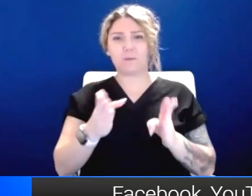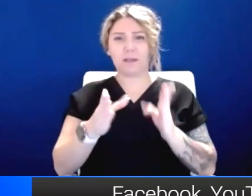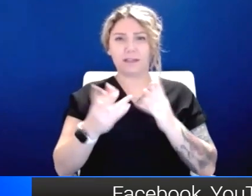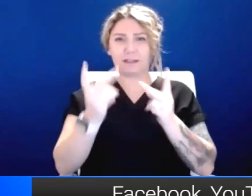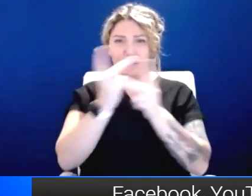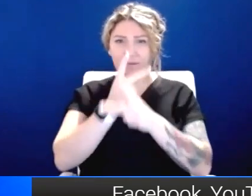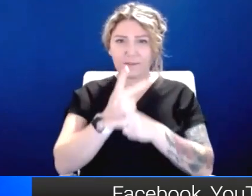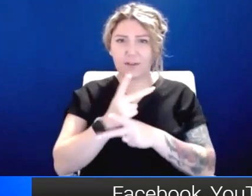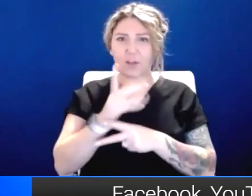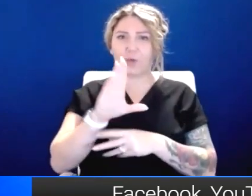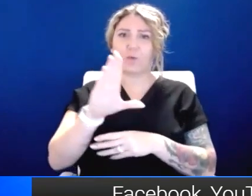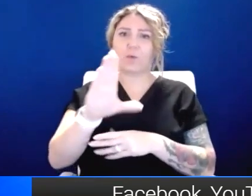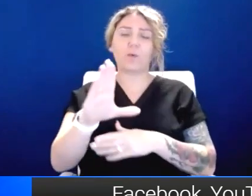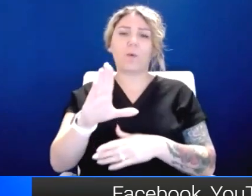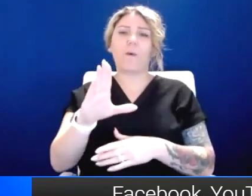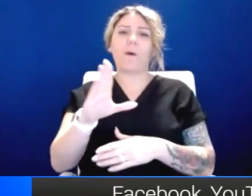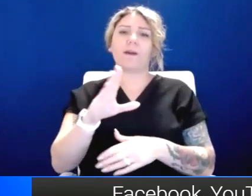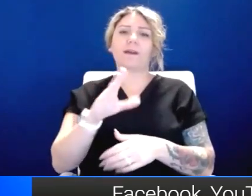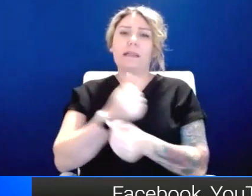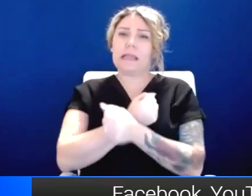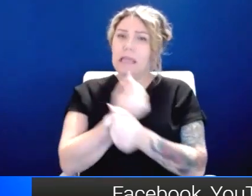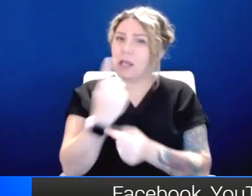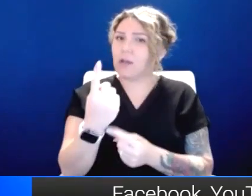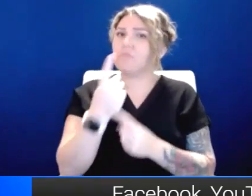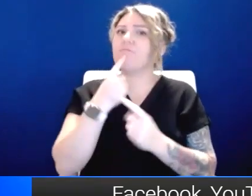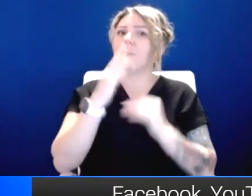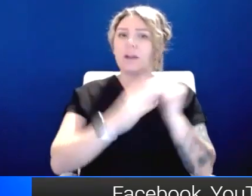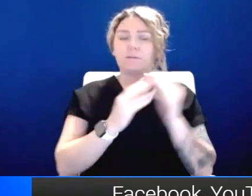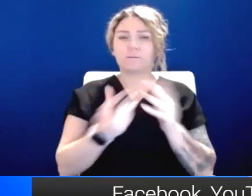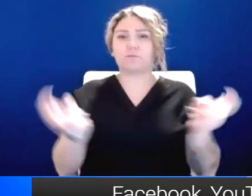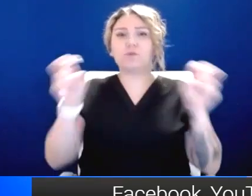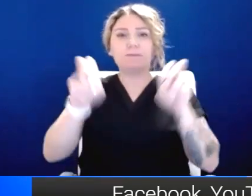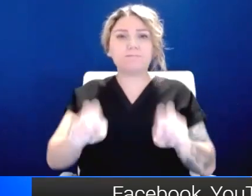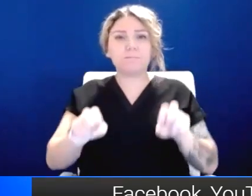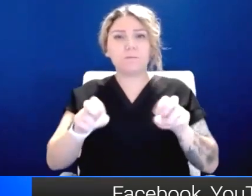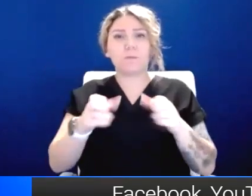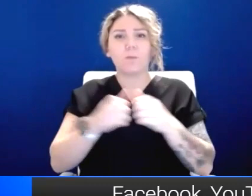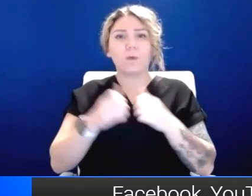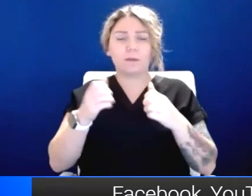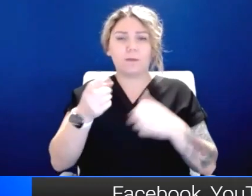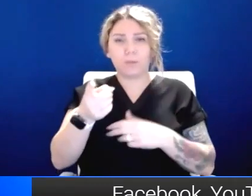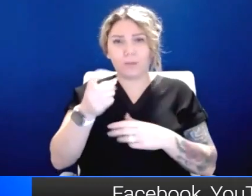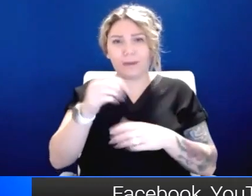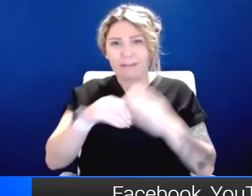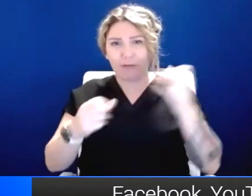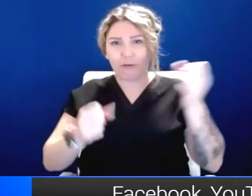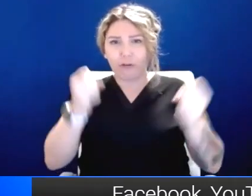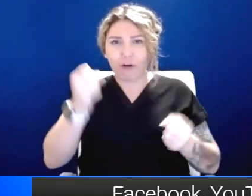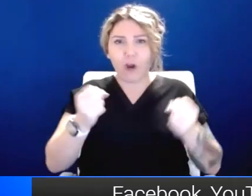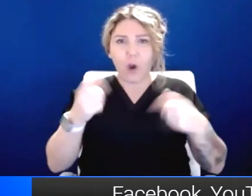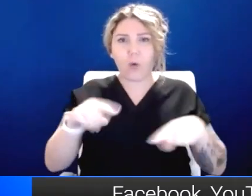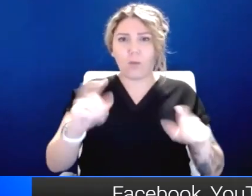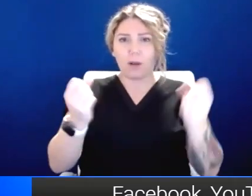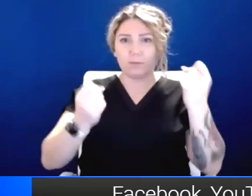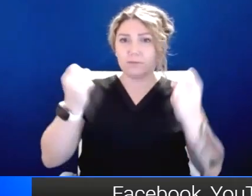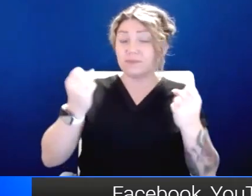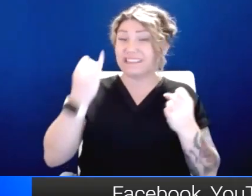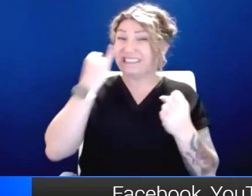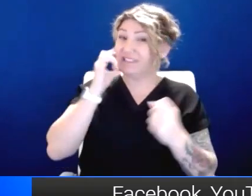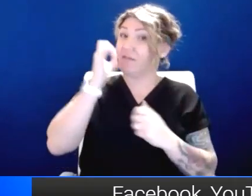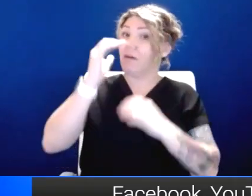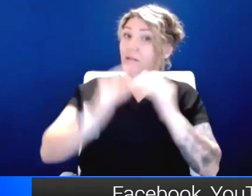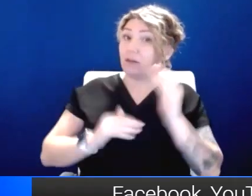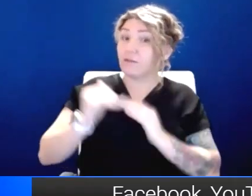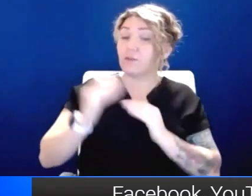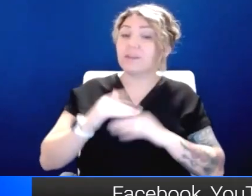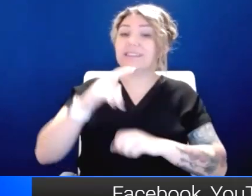loved one comfortable sitting with you in the car when you're driving? If your loved one feels uncomfortable, it is time to